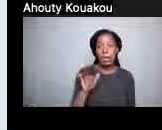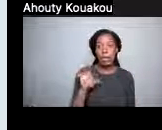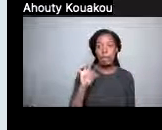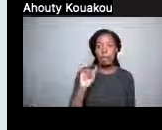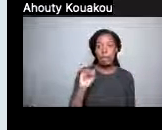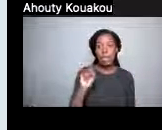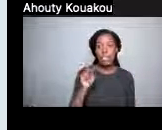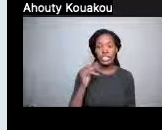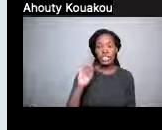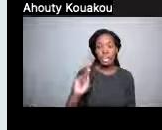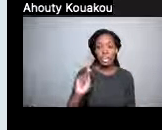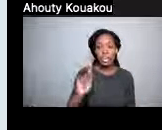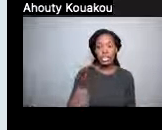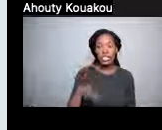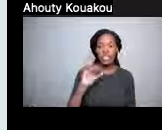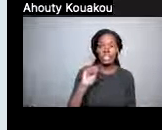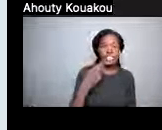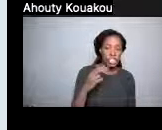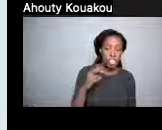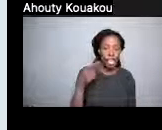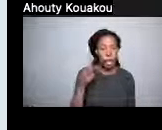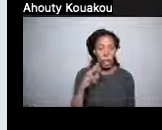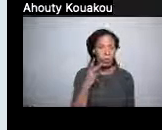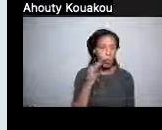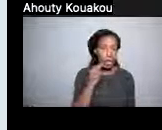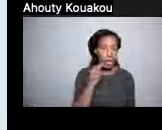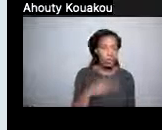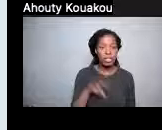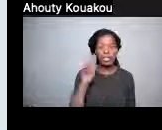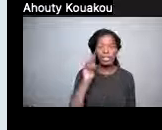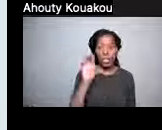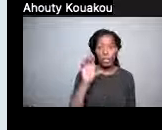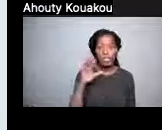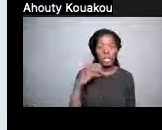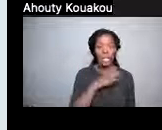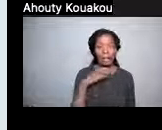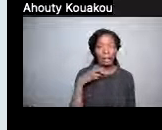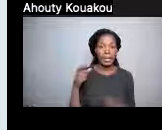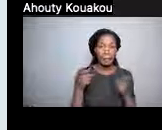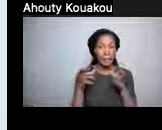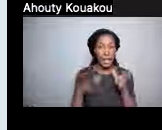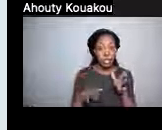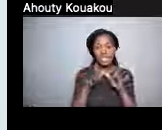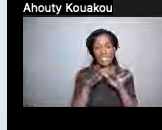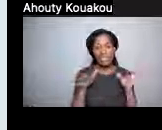her, DLC Community Manager, Diversability